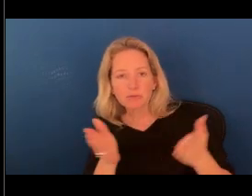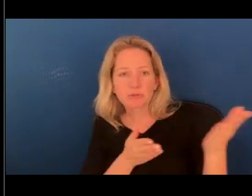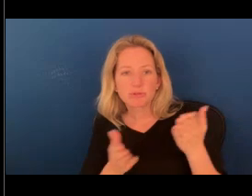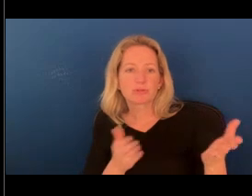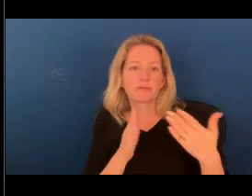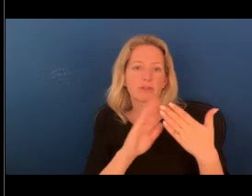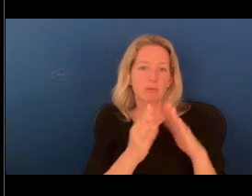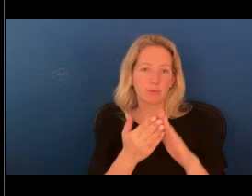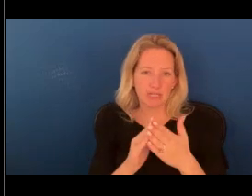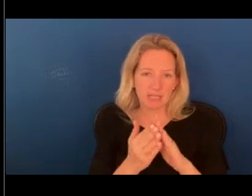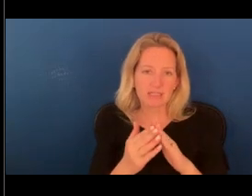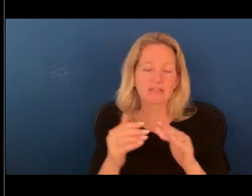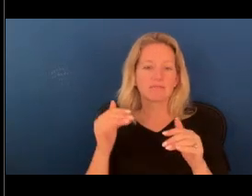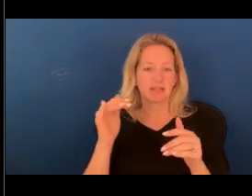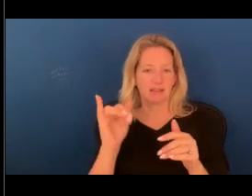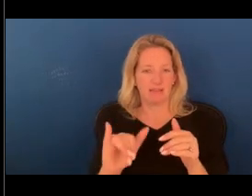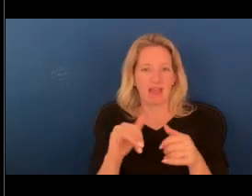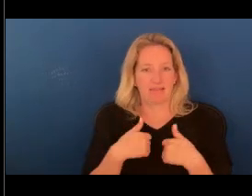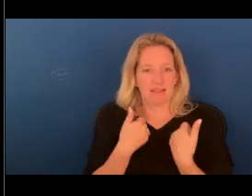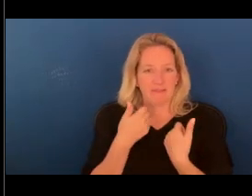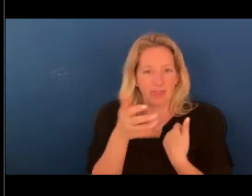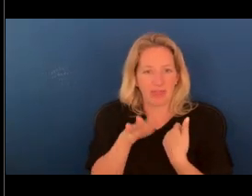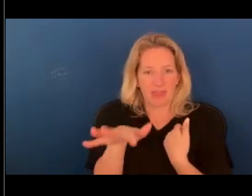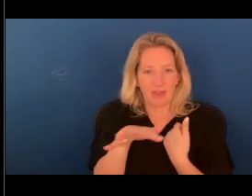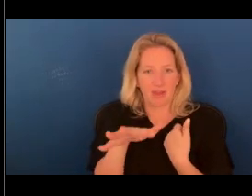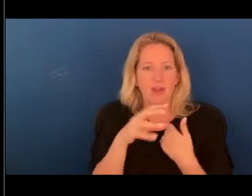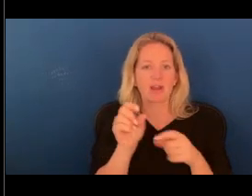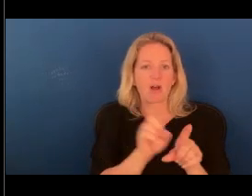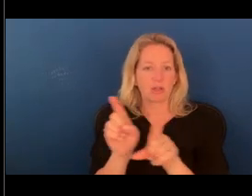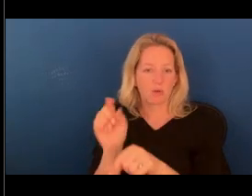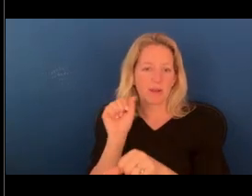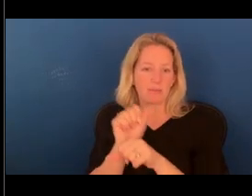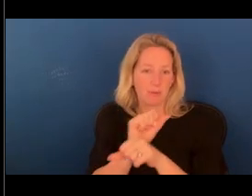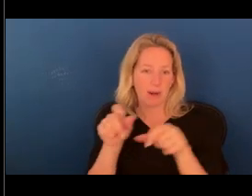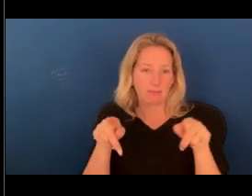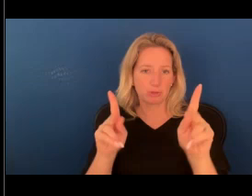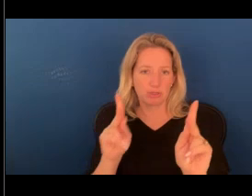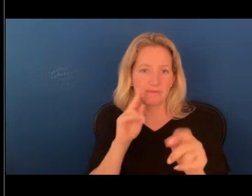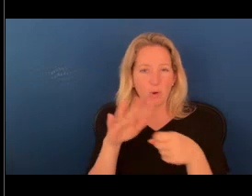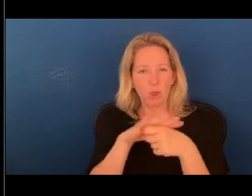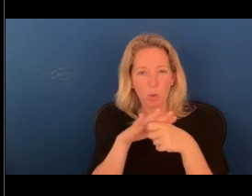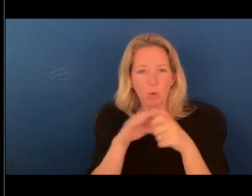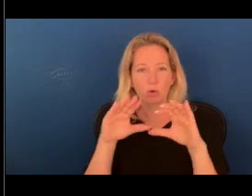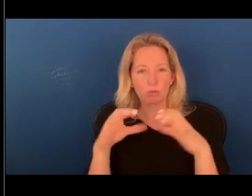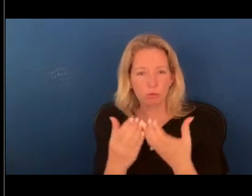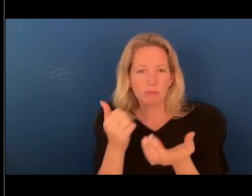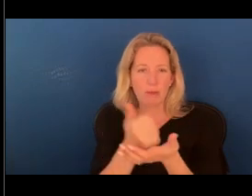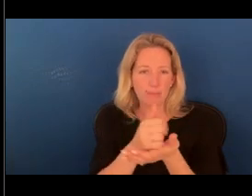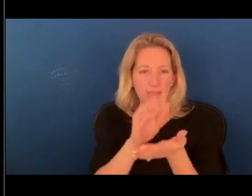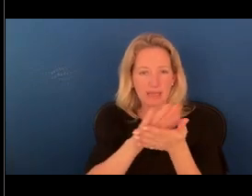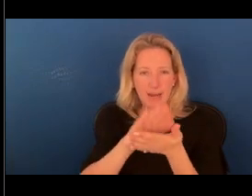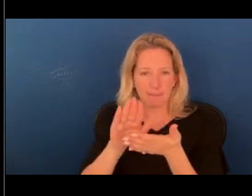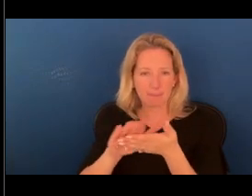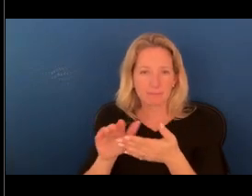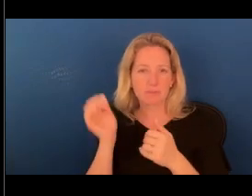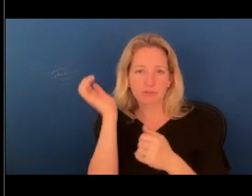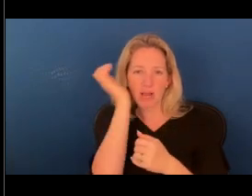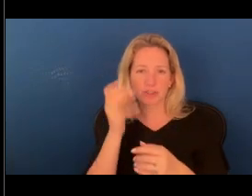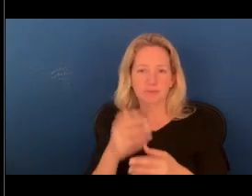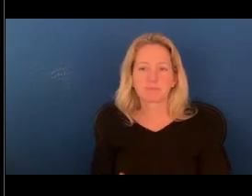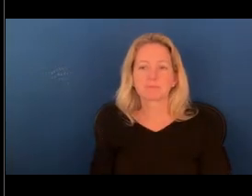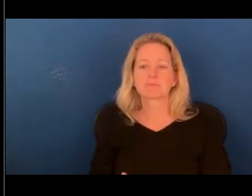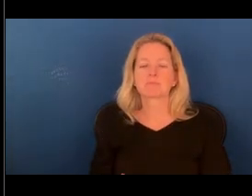as an employment opportunity for local youth to clean out the traps. Next slide, please. The South Atlantic strategy focuses on